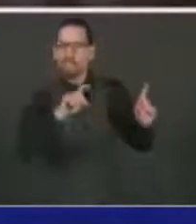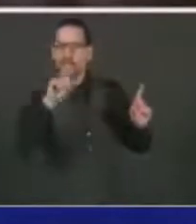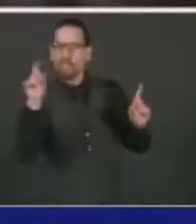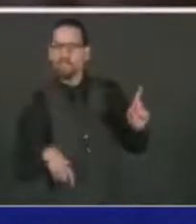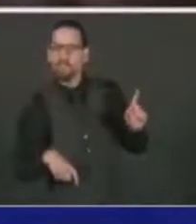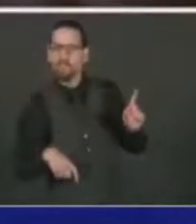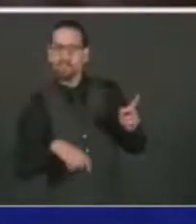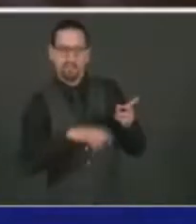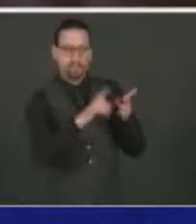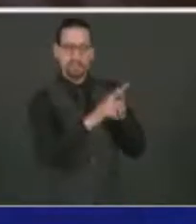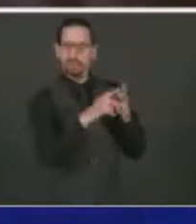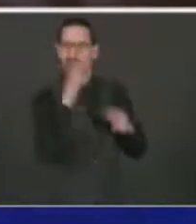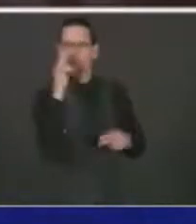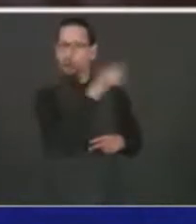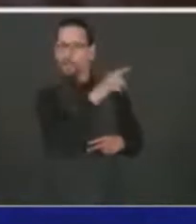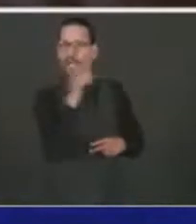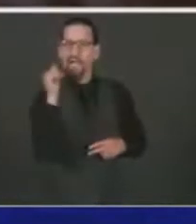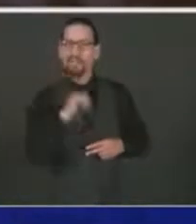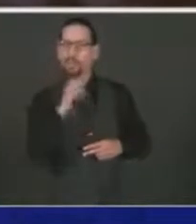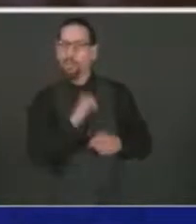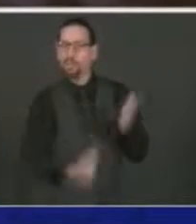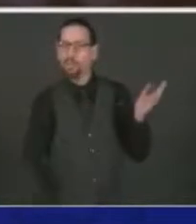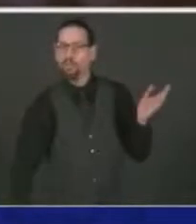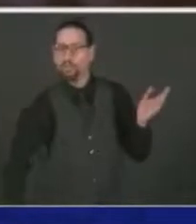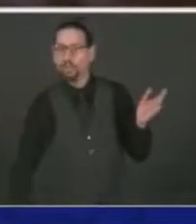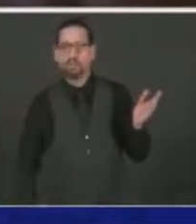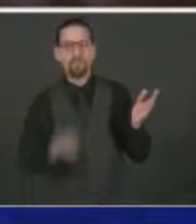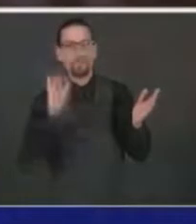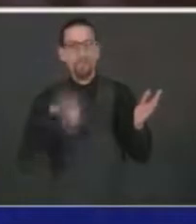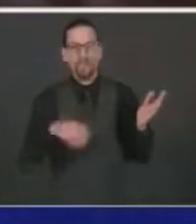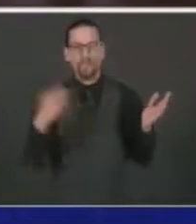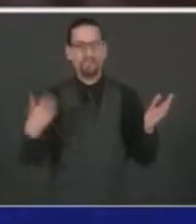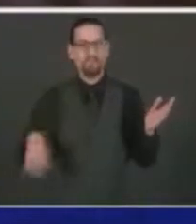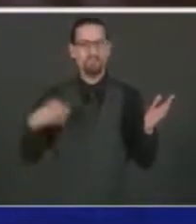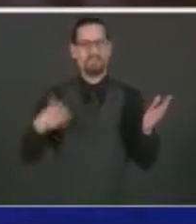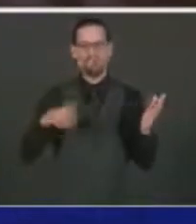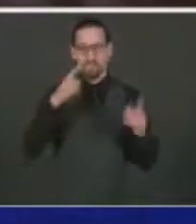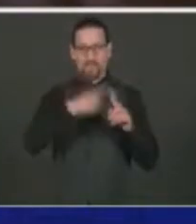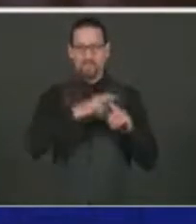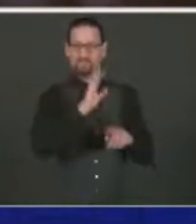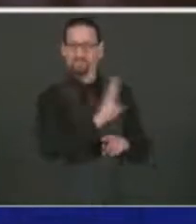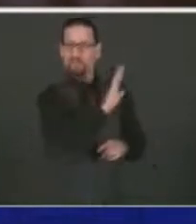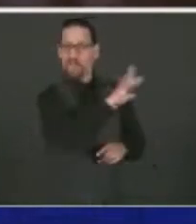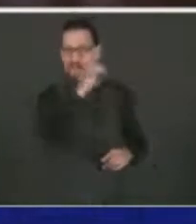hospitals to elective surgeries and non-critical surgeries and non-critical